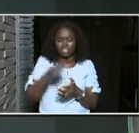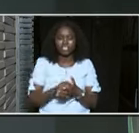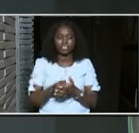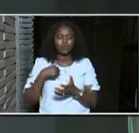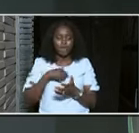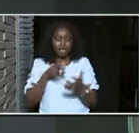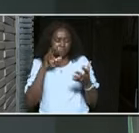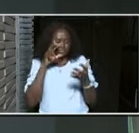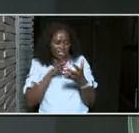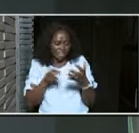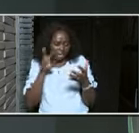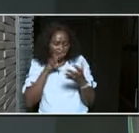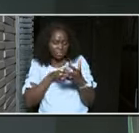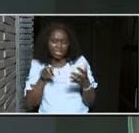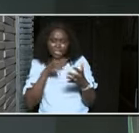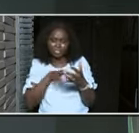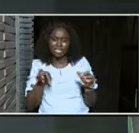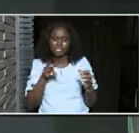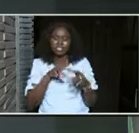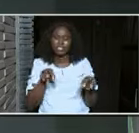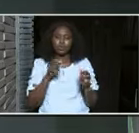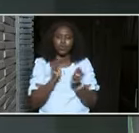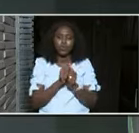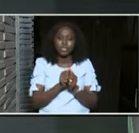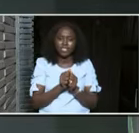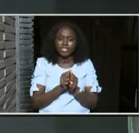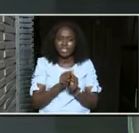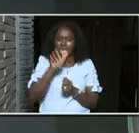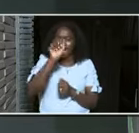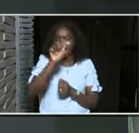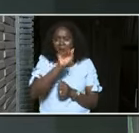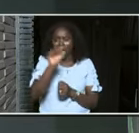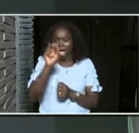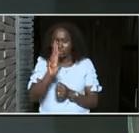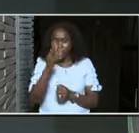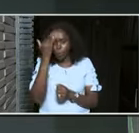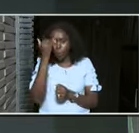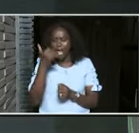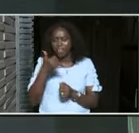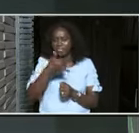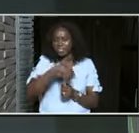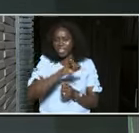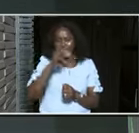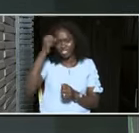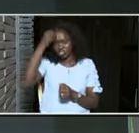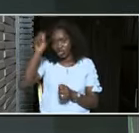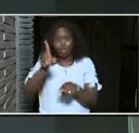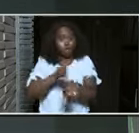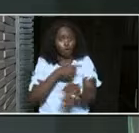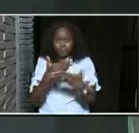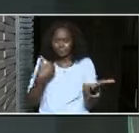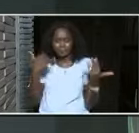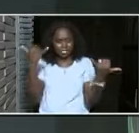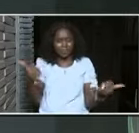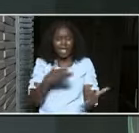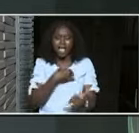ASU on why they were on strike. In fact, why they were going to strike long before now. And I